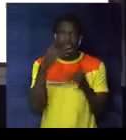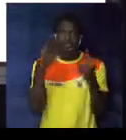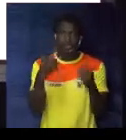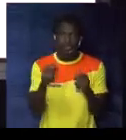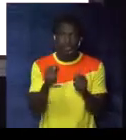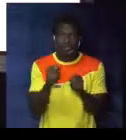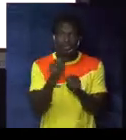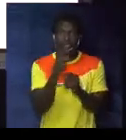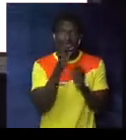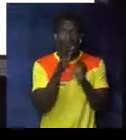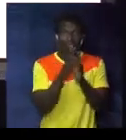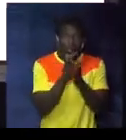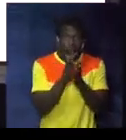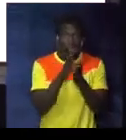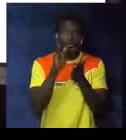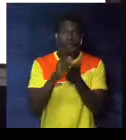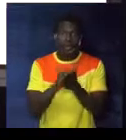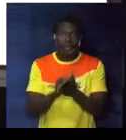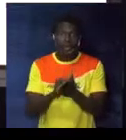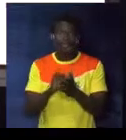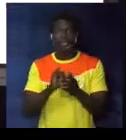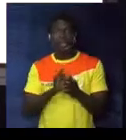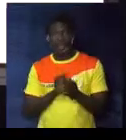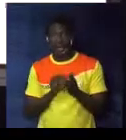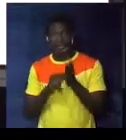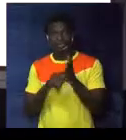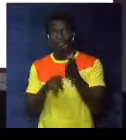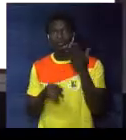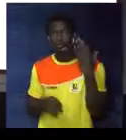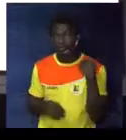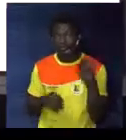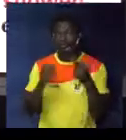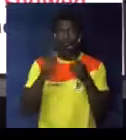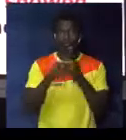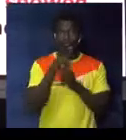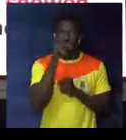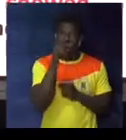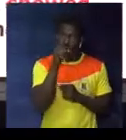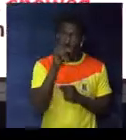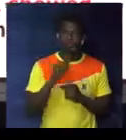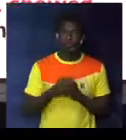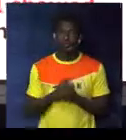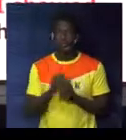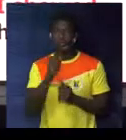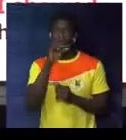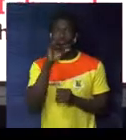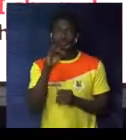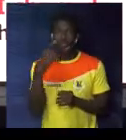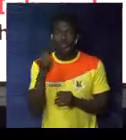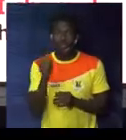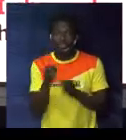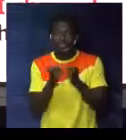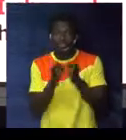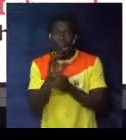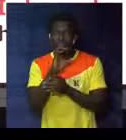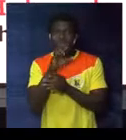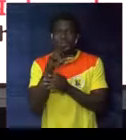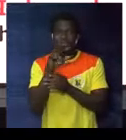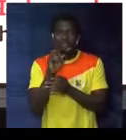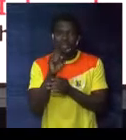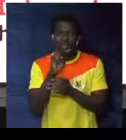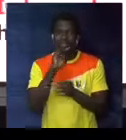be the book that I showed to you. The book that I showed to you. So the defining